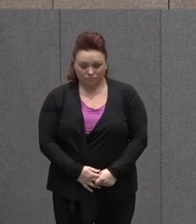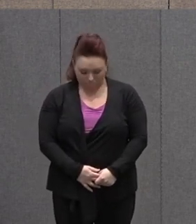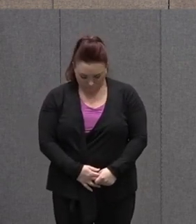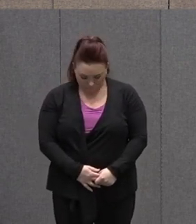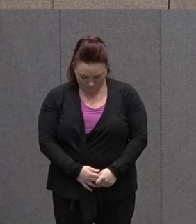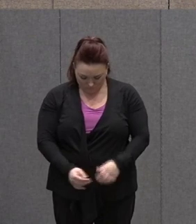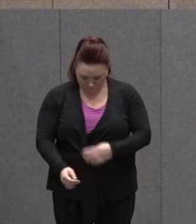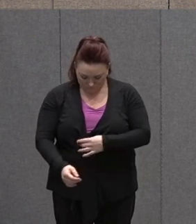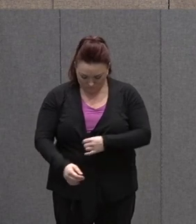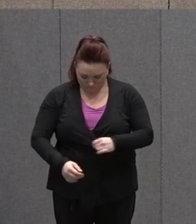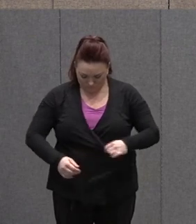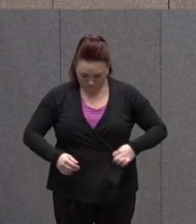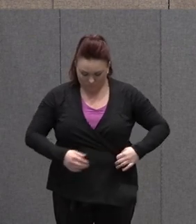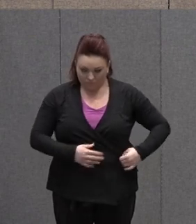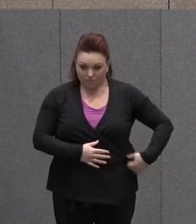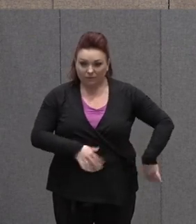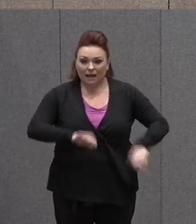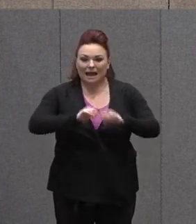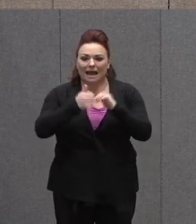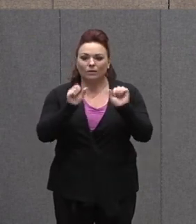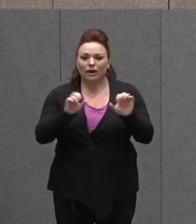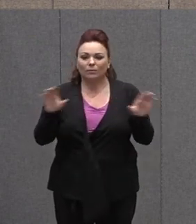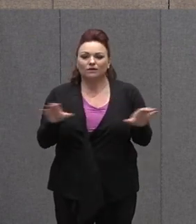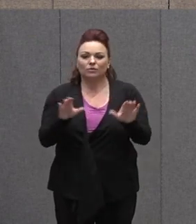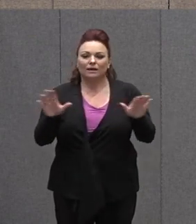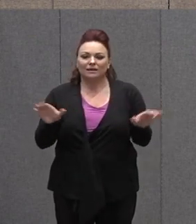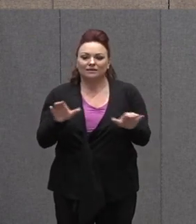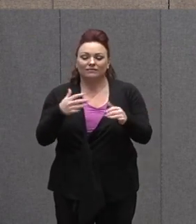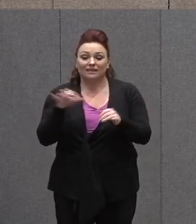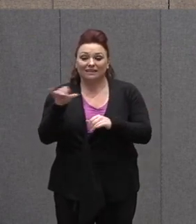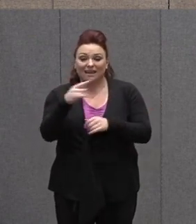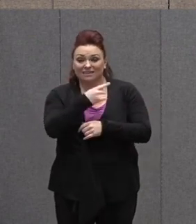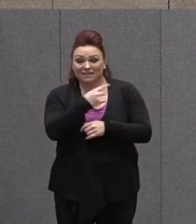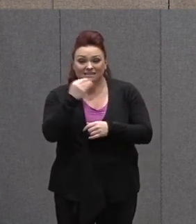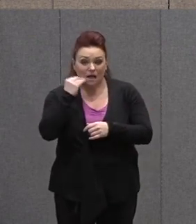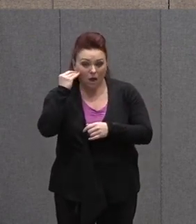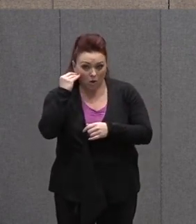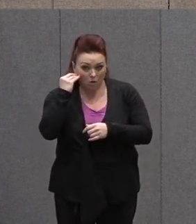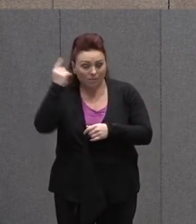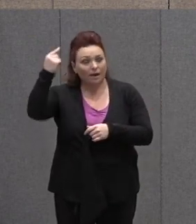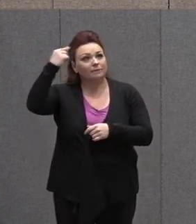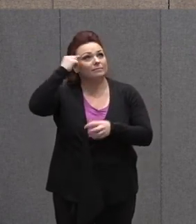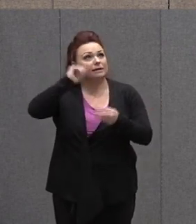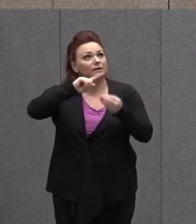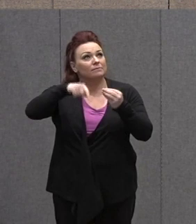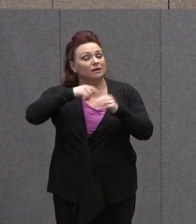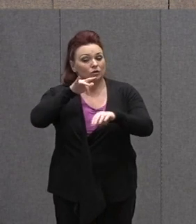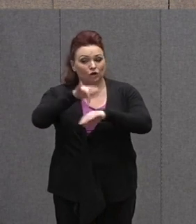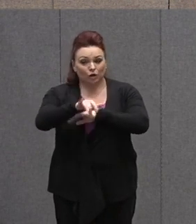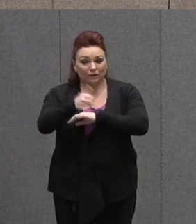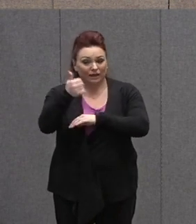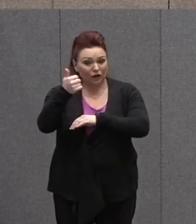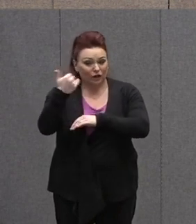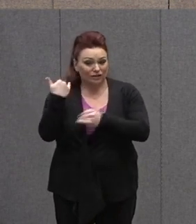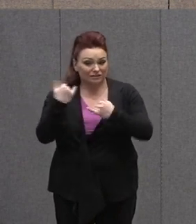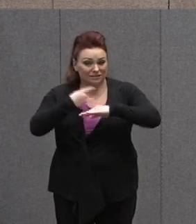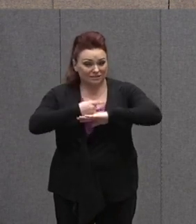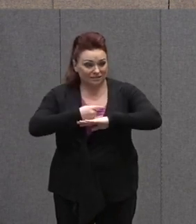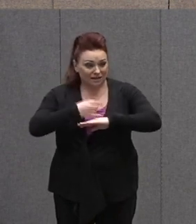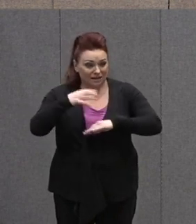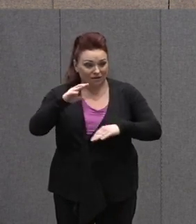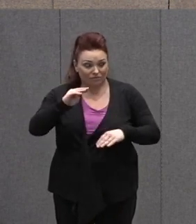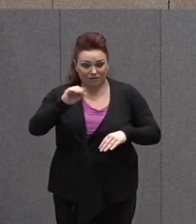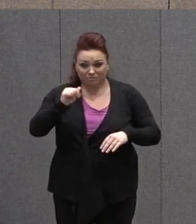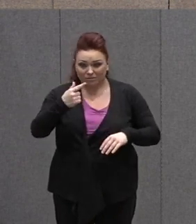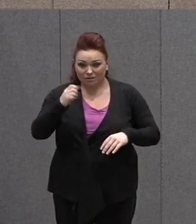So let's think about how you could do an activity like this at home. I'm thinking about earlier today when Miss Maggie and